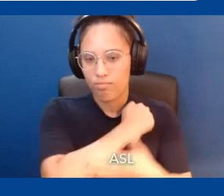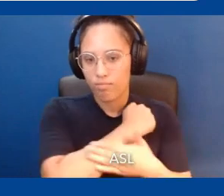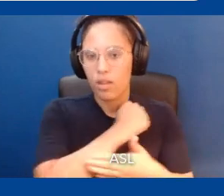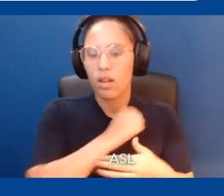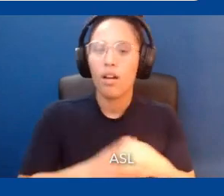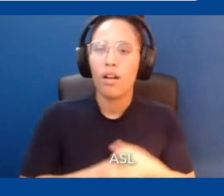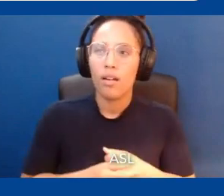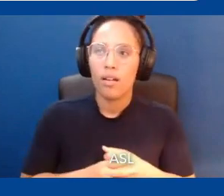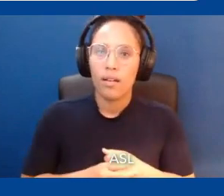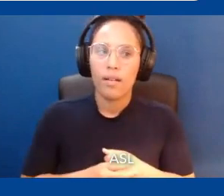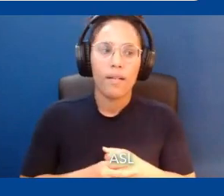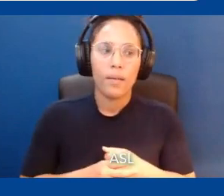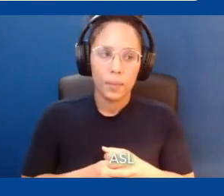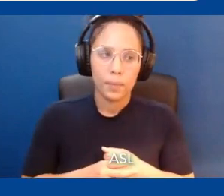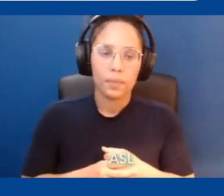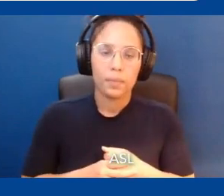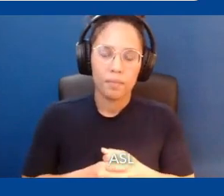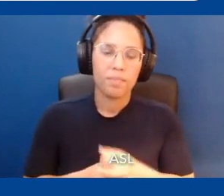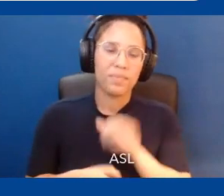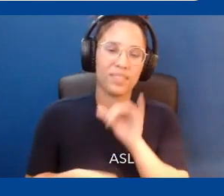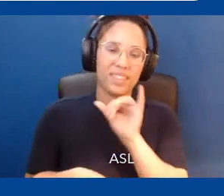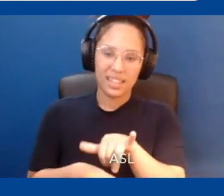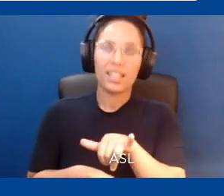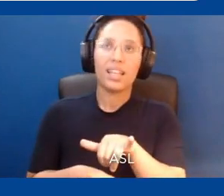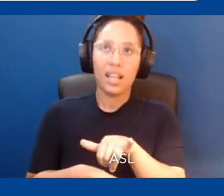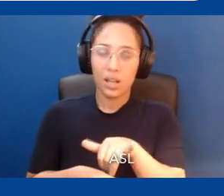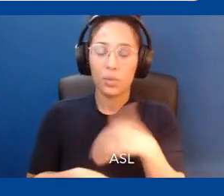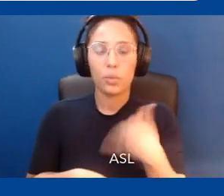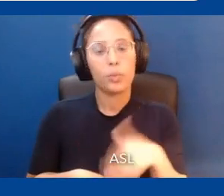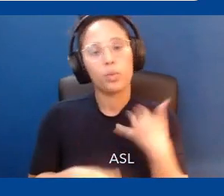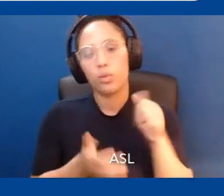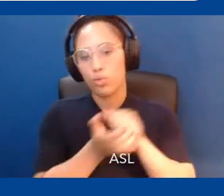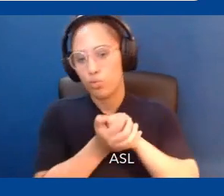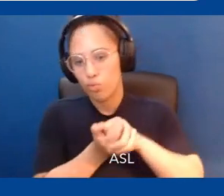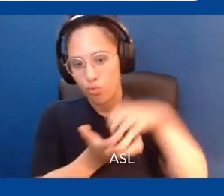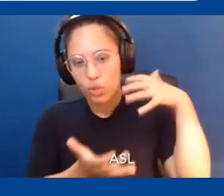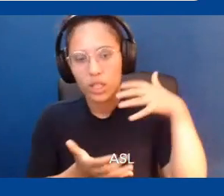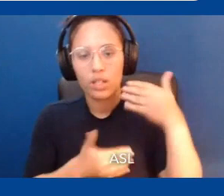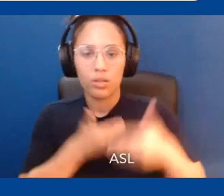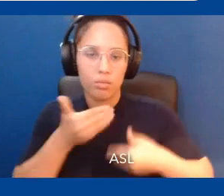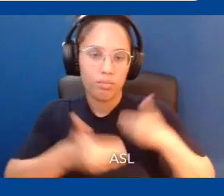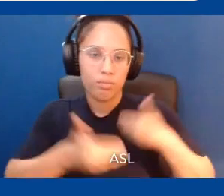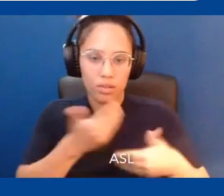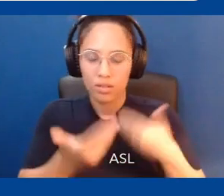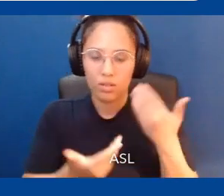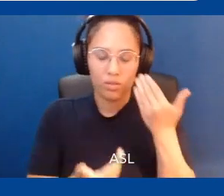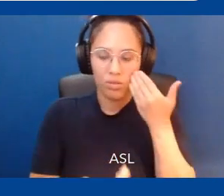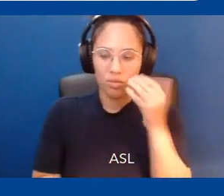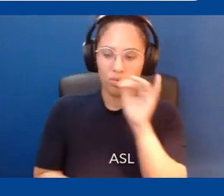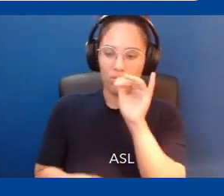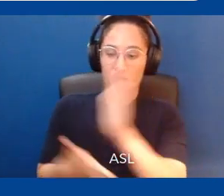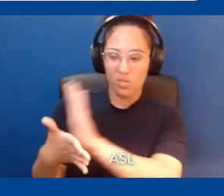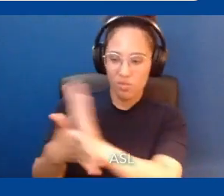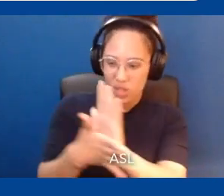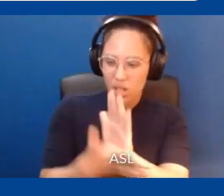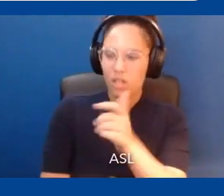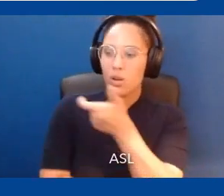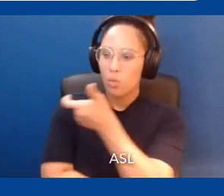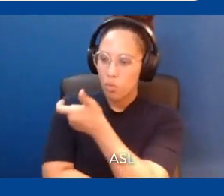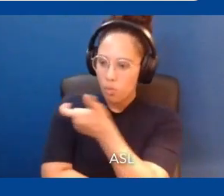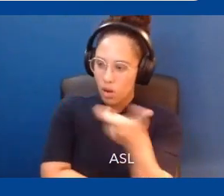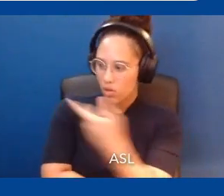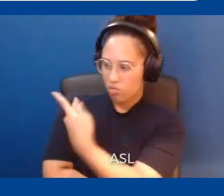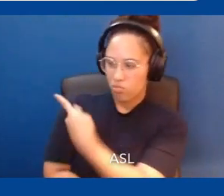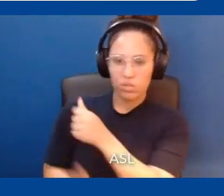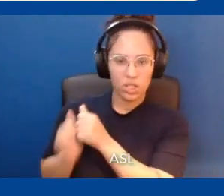it was a very rich process in which we watched those archives, and she told me the stories